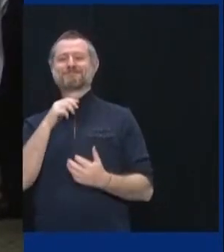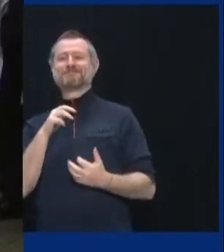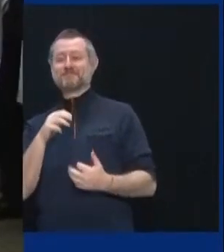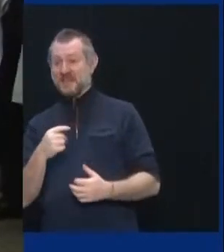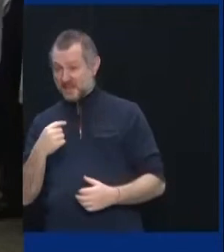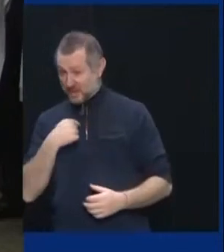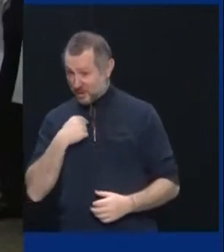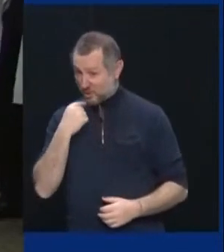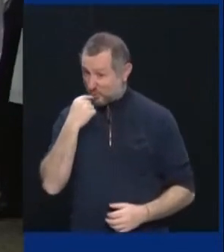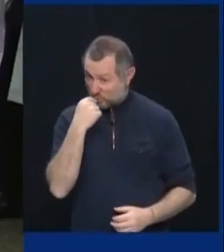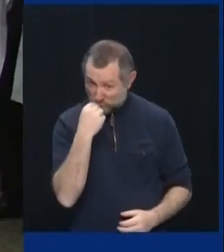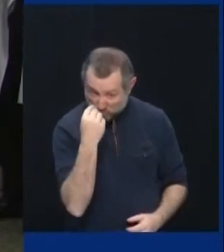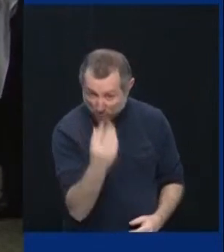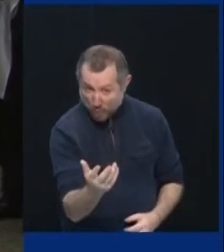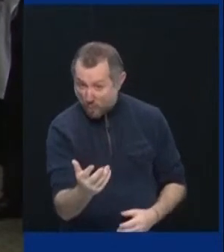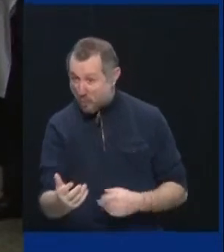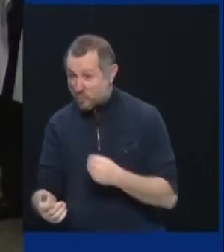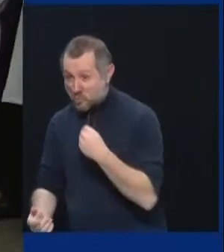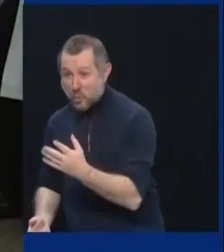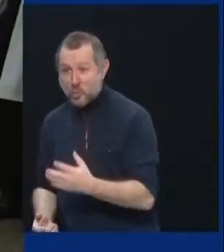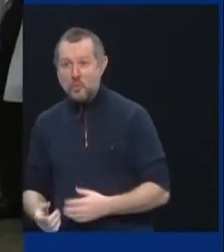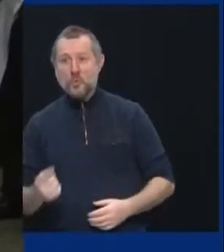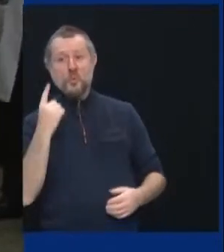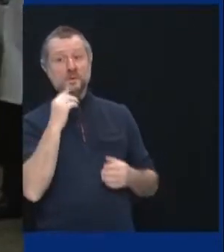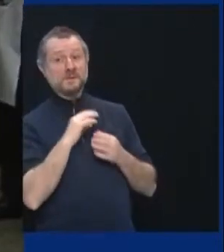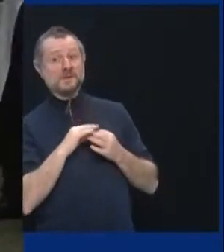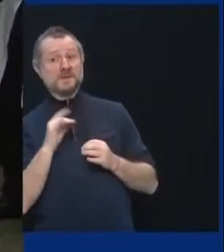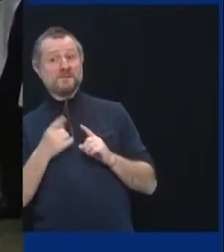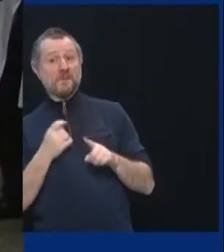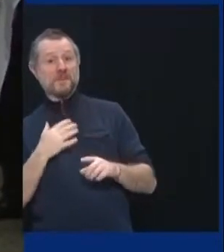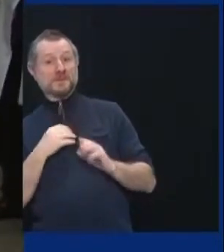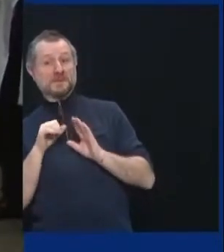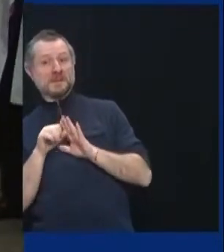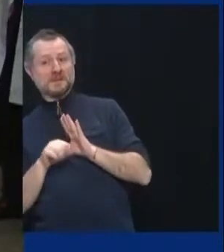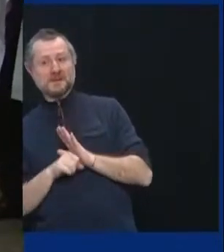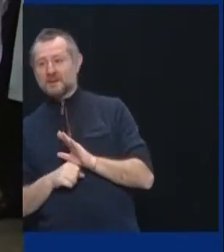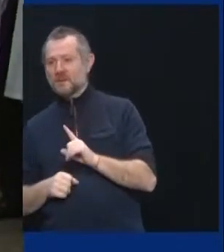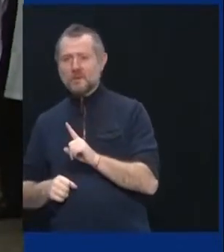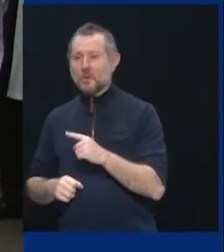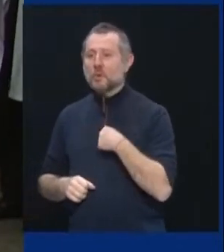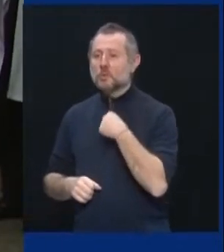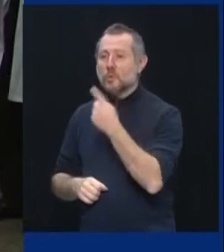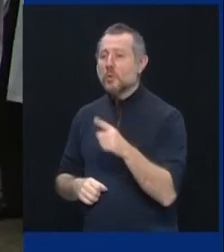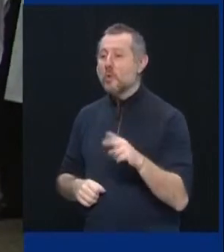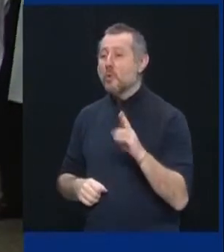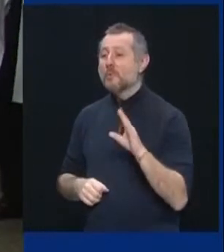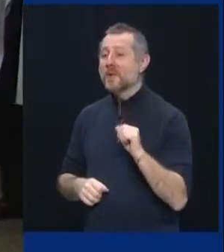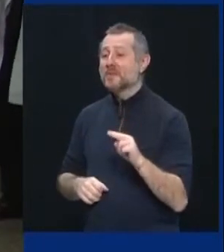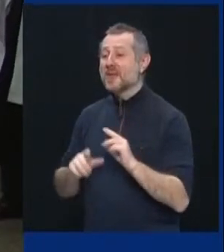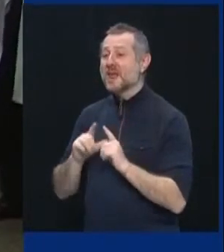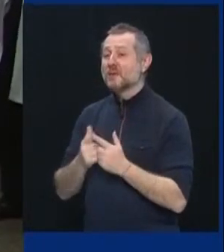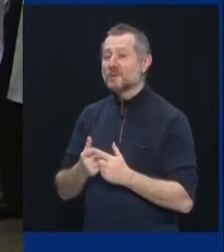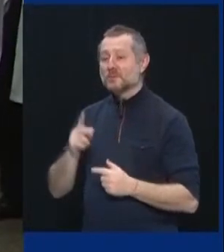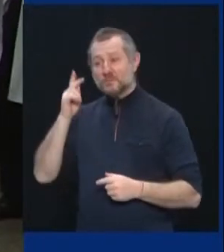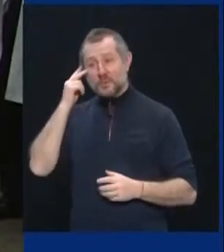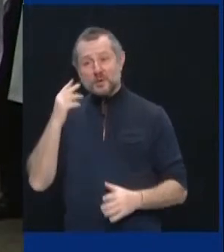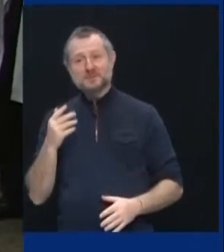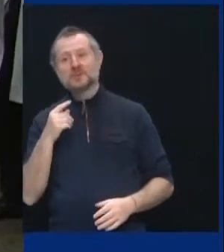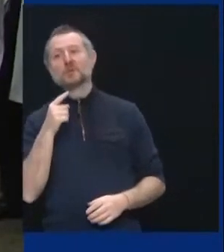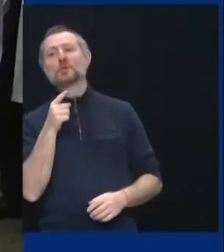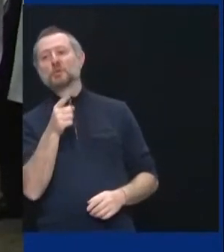said the urban. Let me amend my statement. And I said the urban league is coming. She was not in the assembly